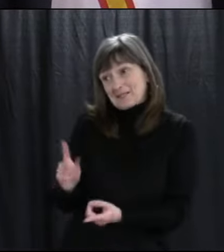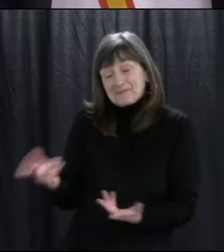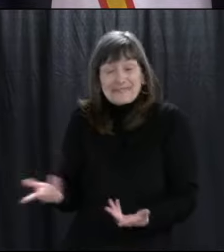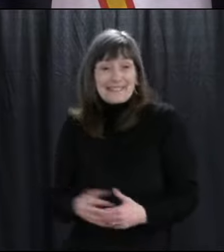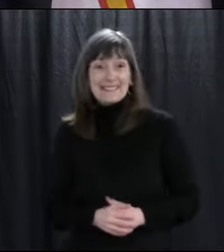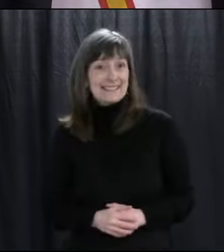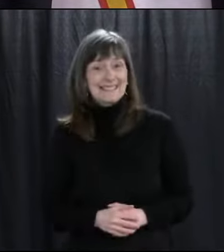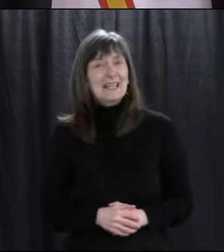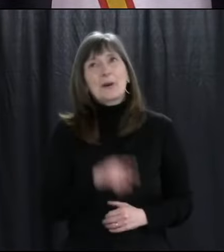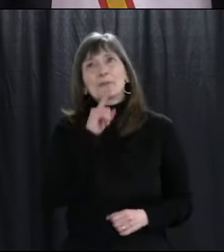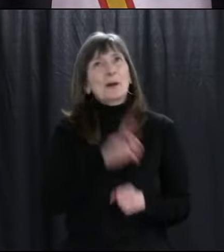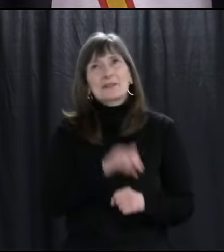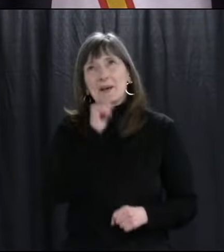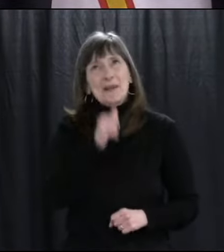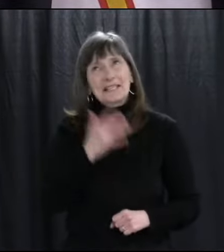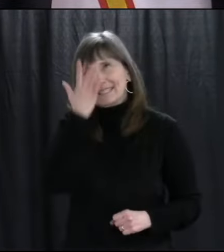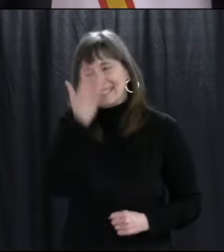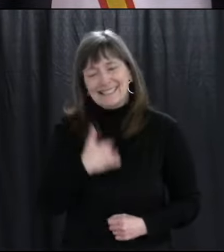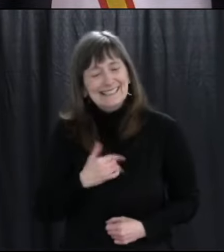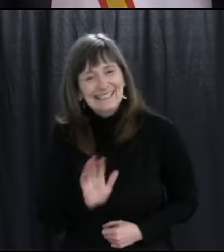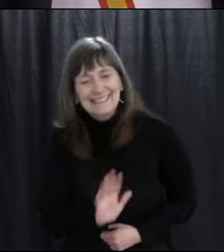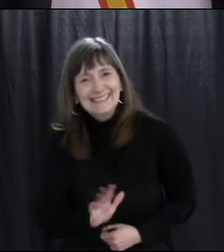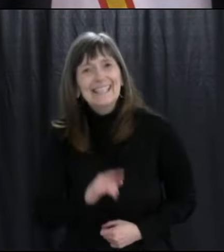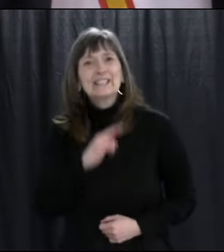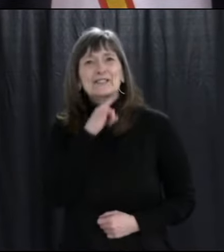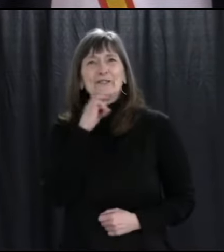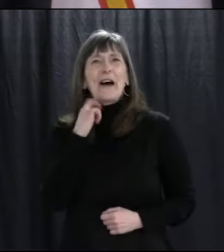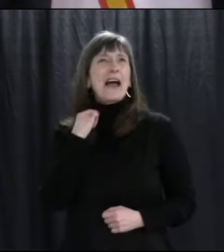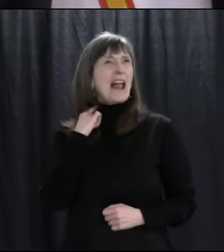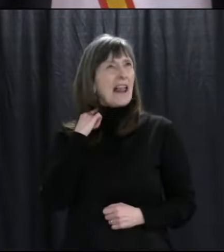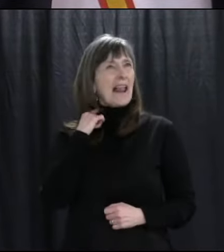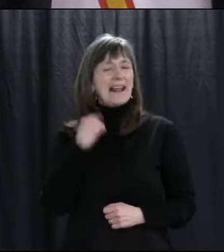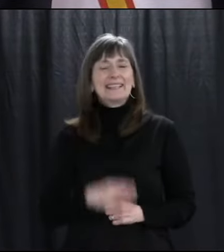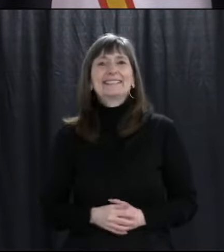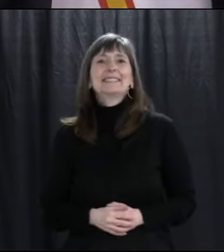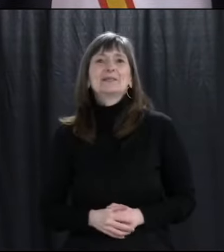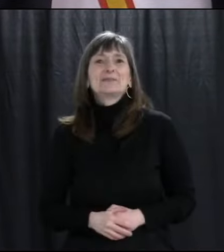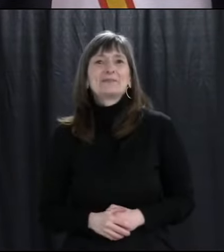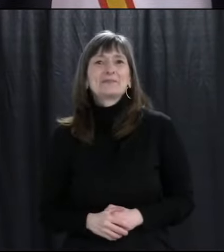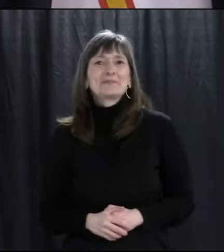Sorry, I promise I'm not infectious. It's just a dry spot in the back of my throat.